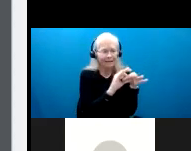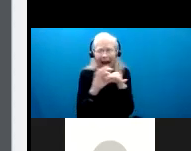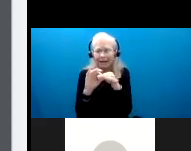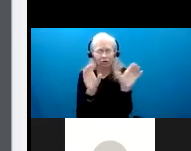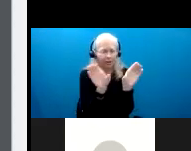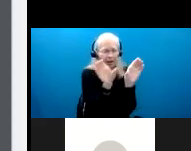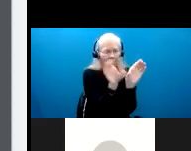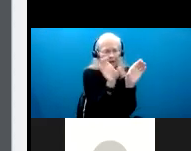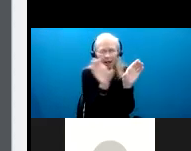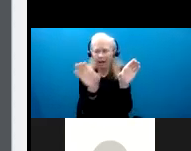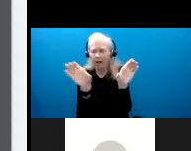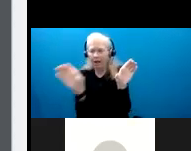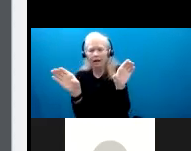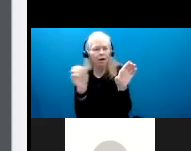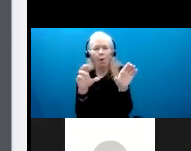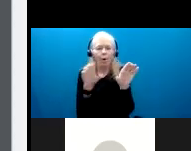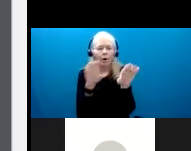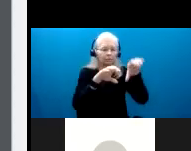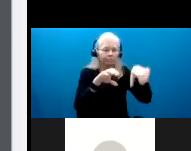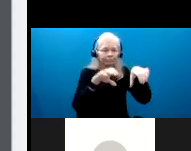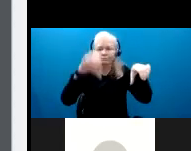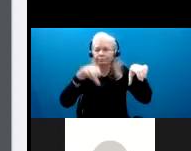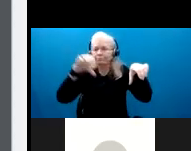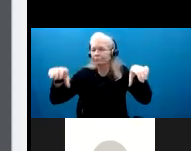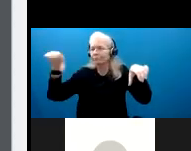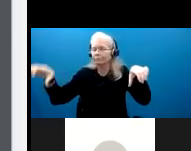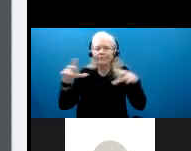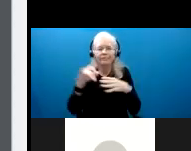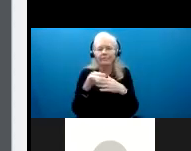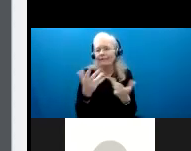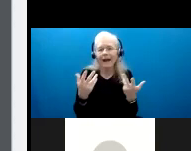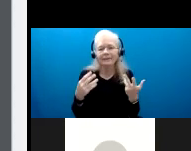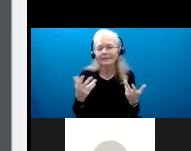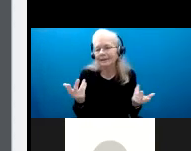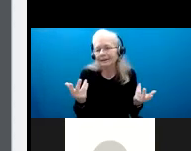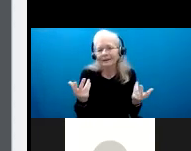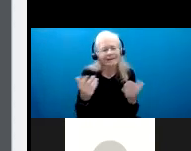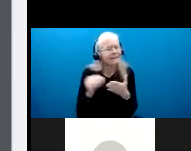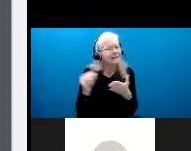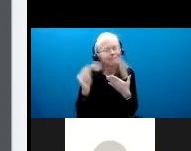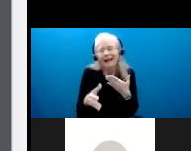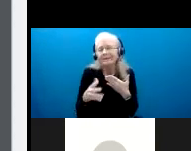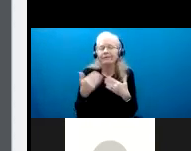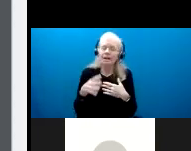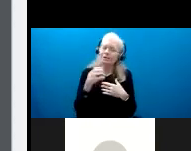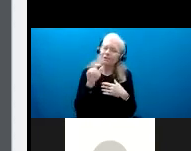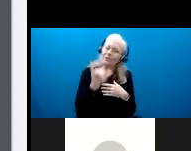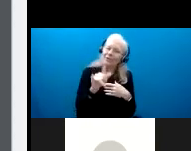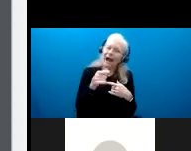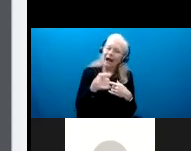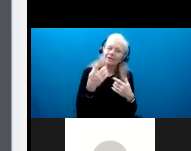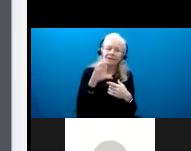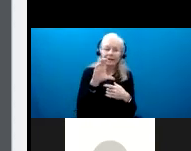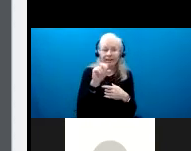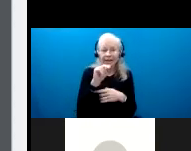put, at least one rung back in the ladder for home ownership. And I don't know how you get it done,